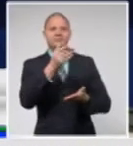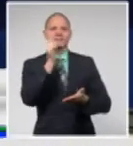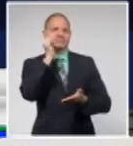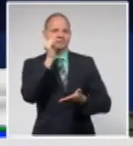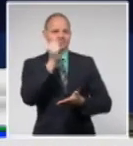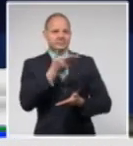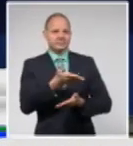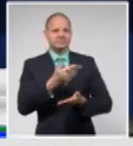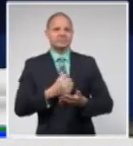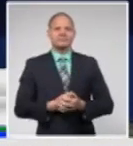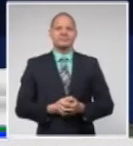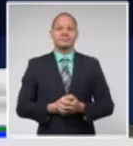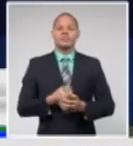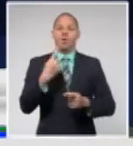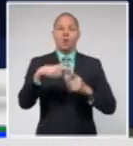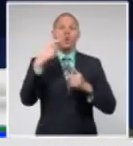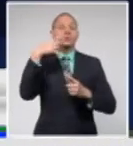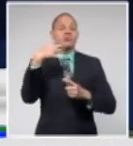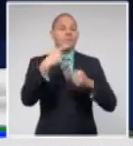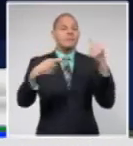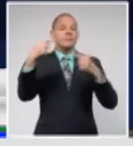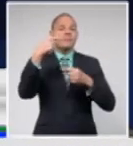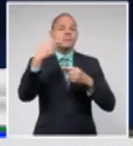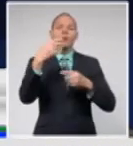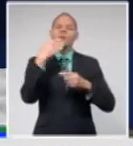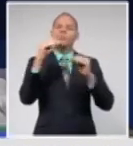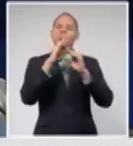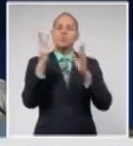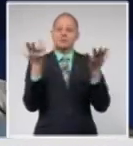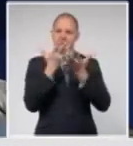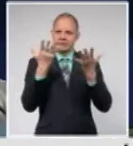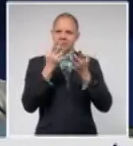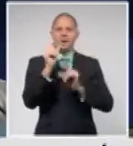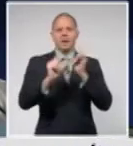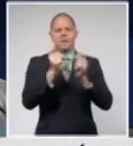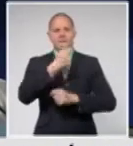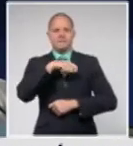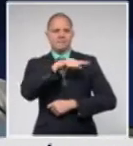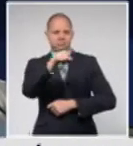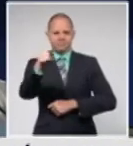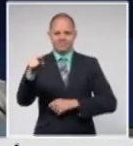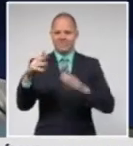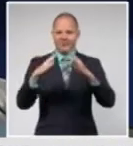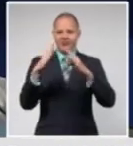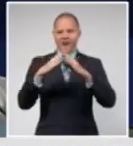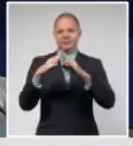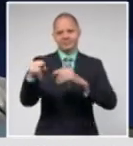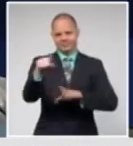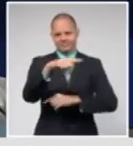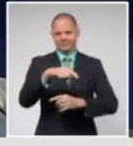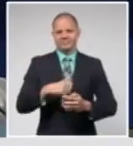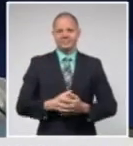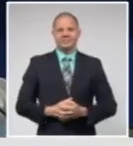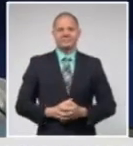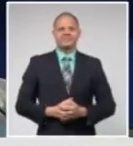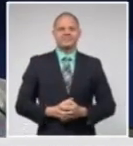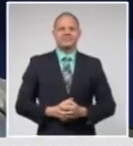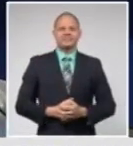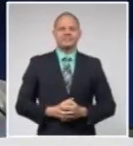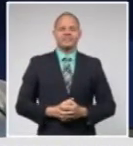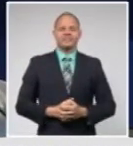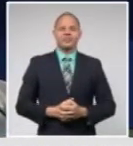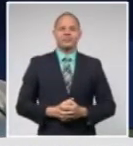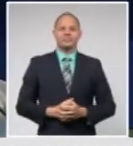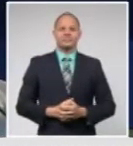tuned in to this briefing. We start today's press conference with the unfortunate news of the death of two